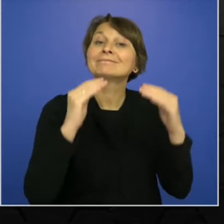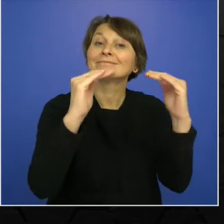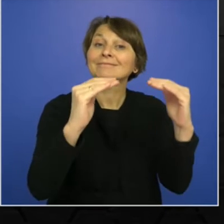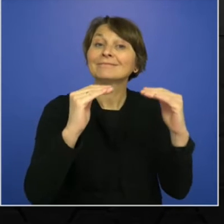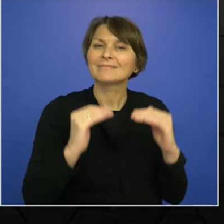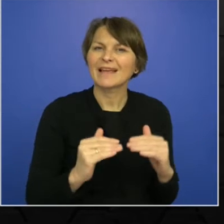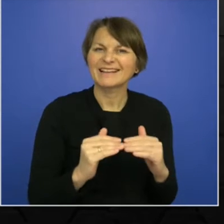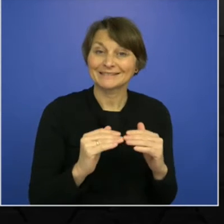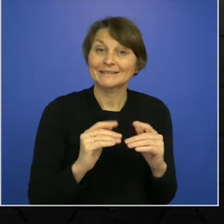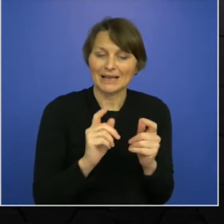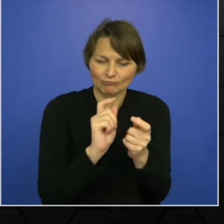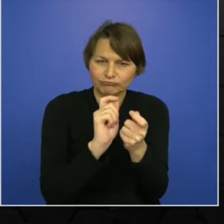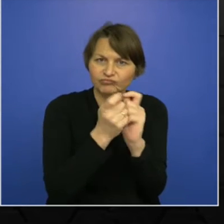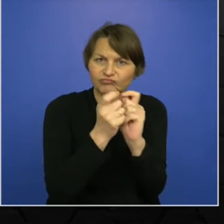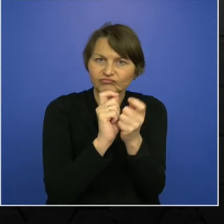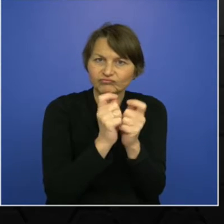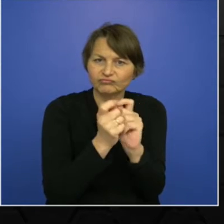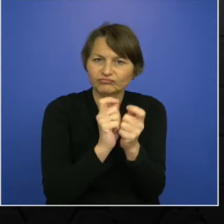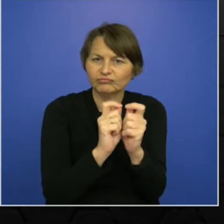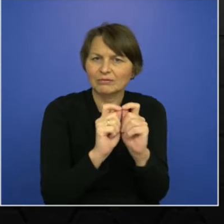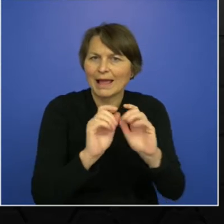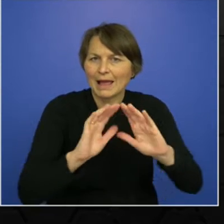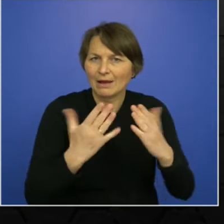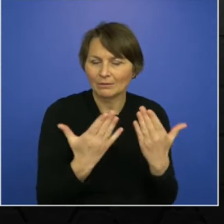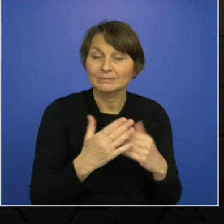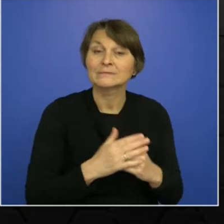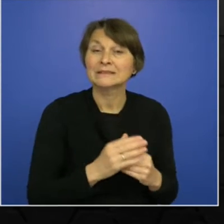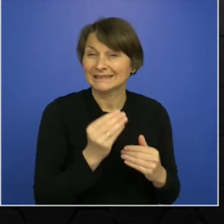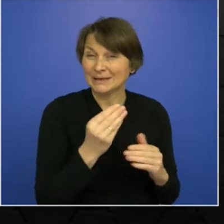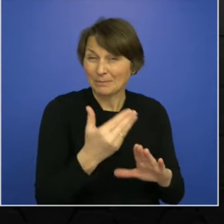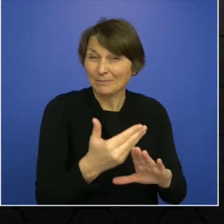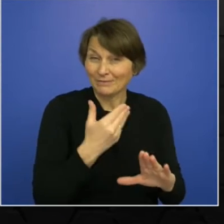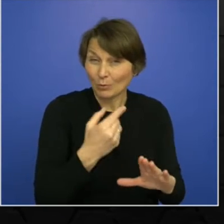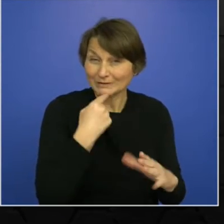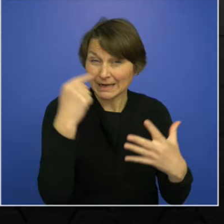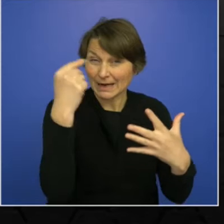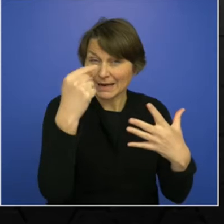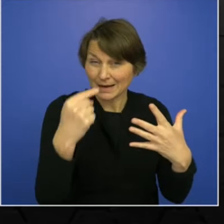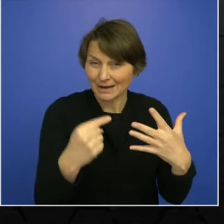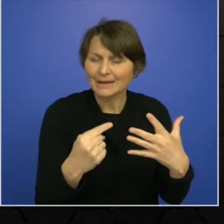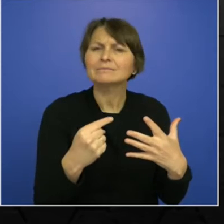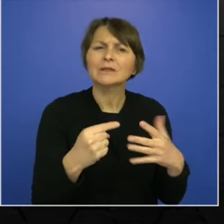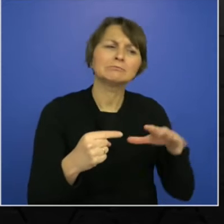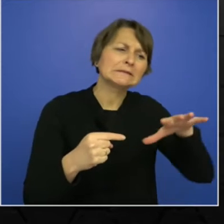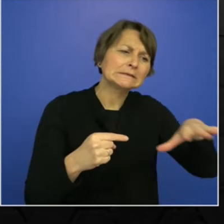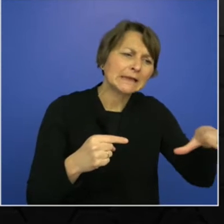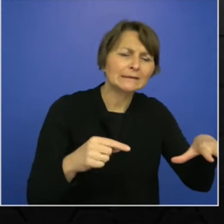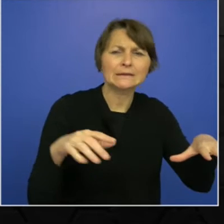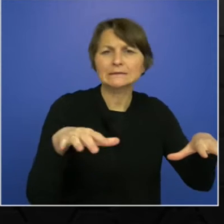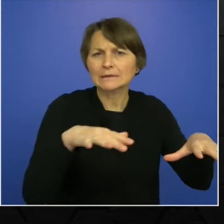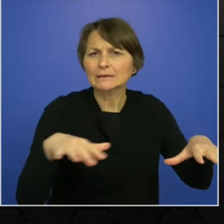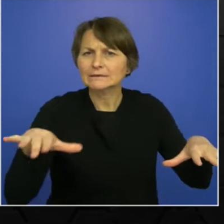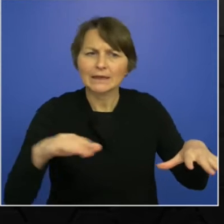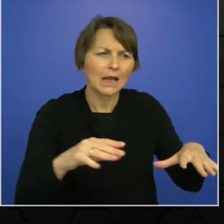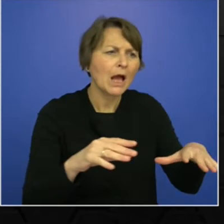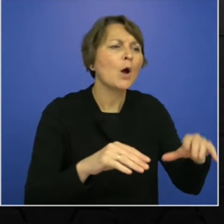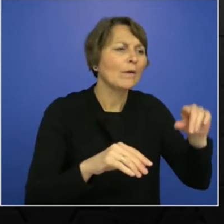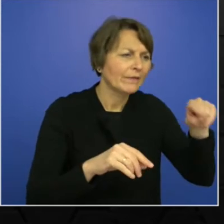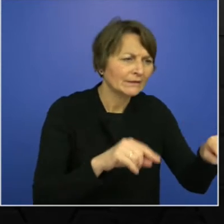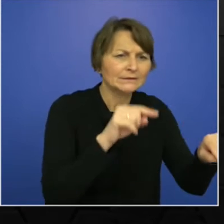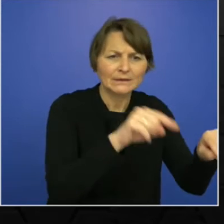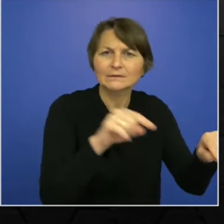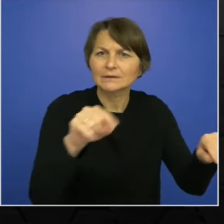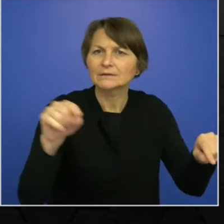configuration. So here you see all the things that we mentioned about building scenarios. So for example, the triage and symptom